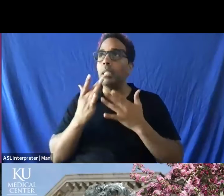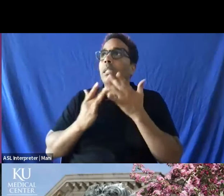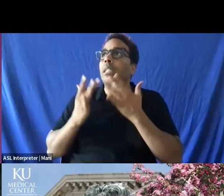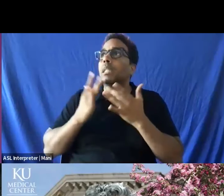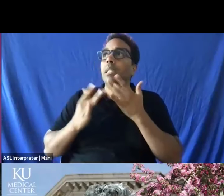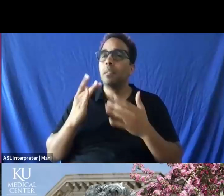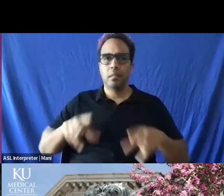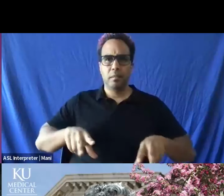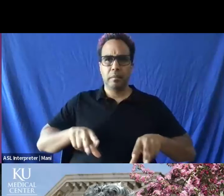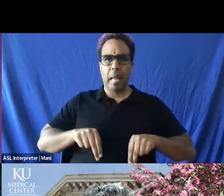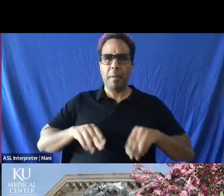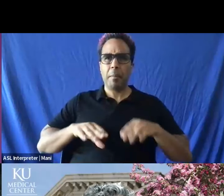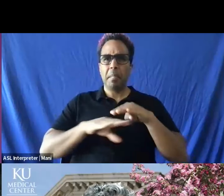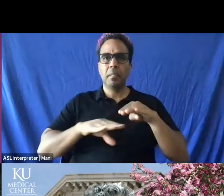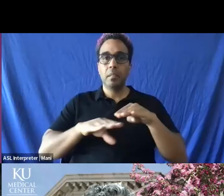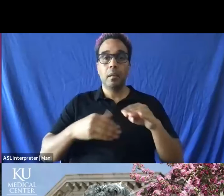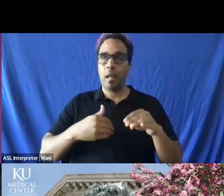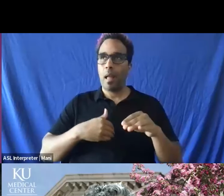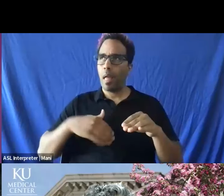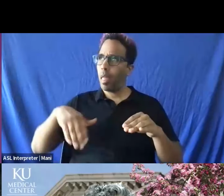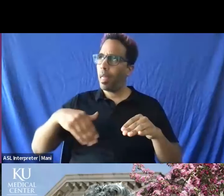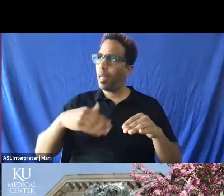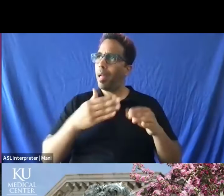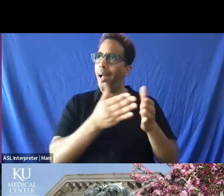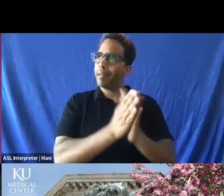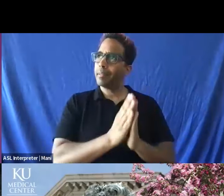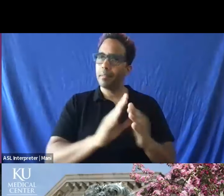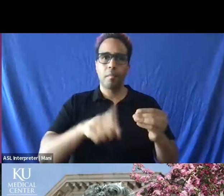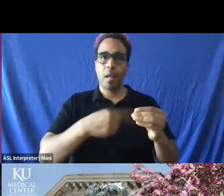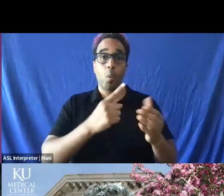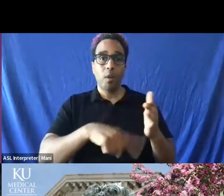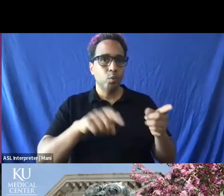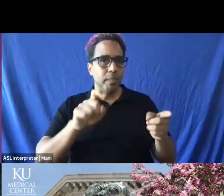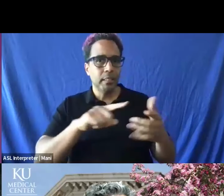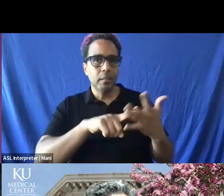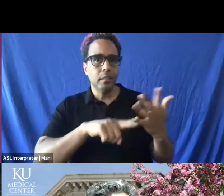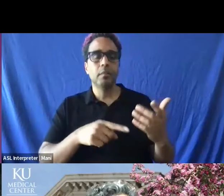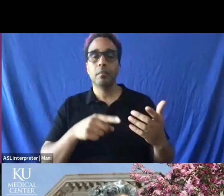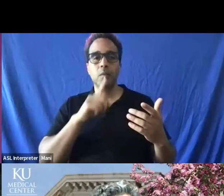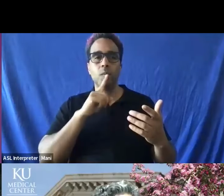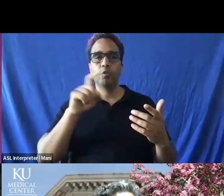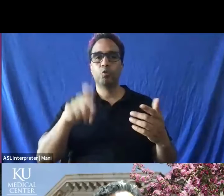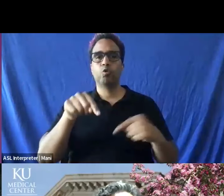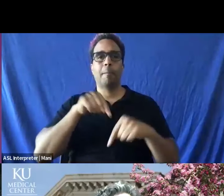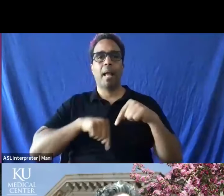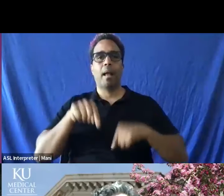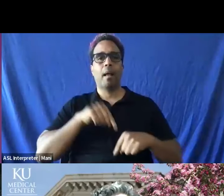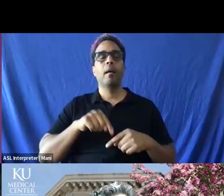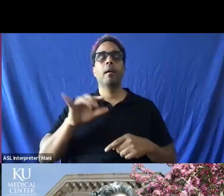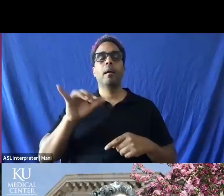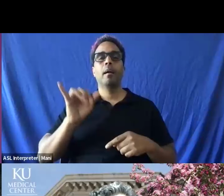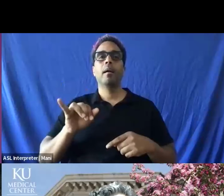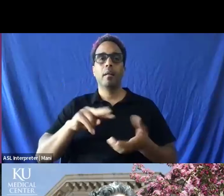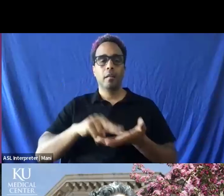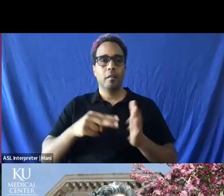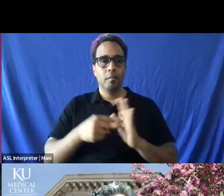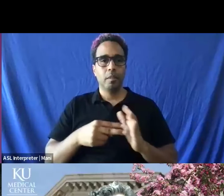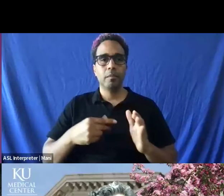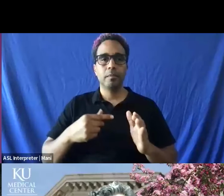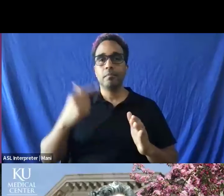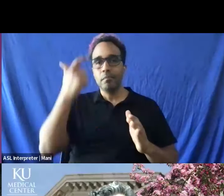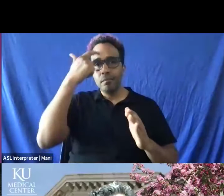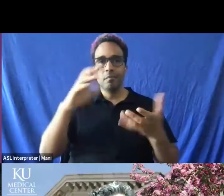And I haven't really asked them about that first. And I think another thing in our shift toward structural development and social determinants